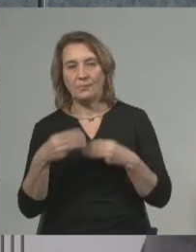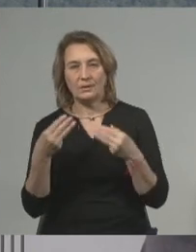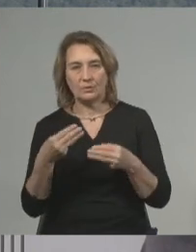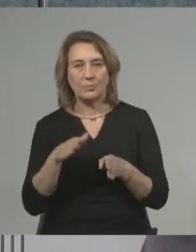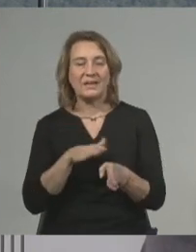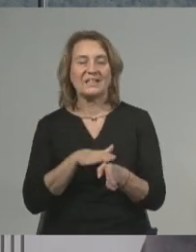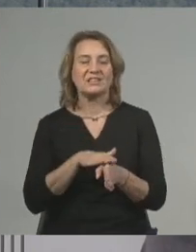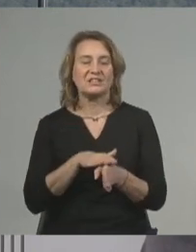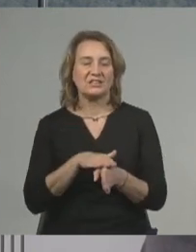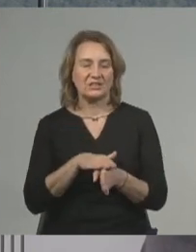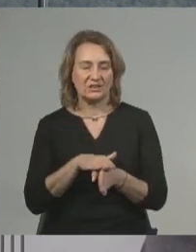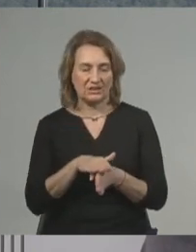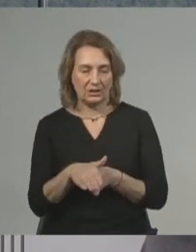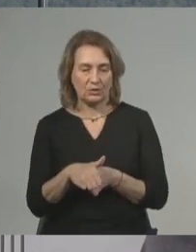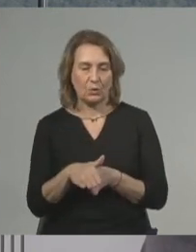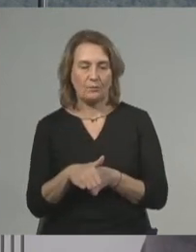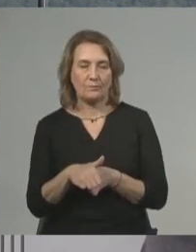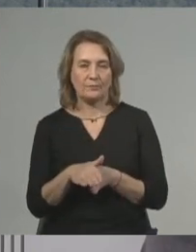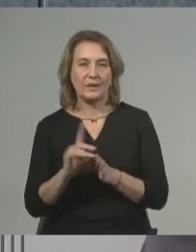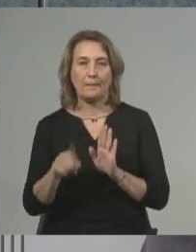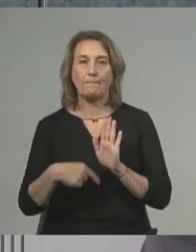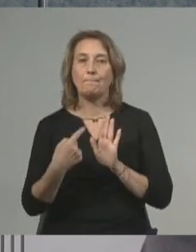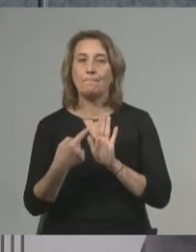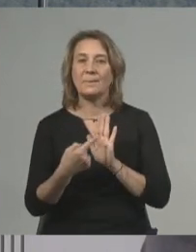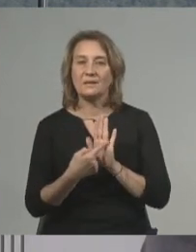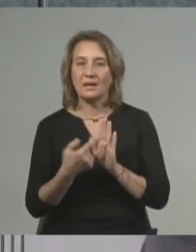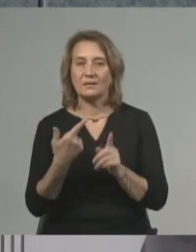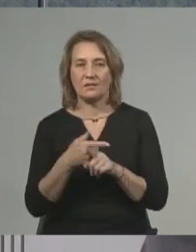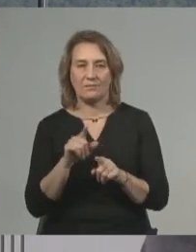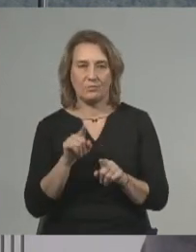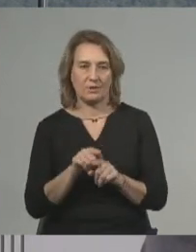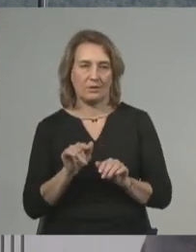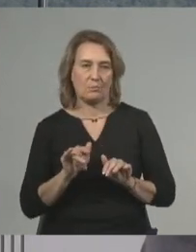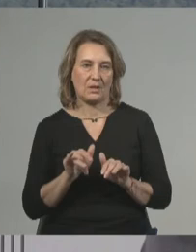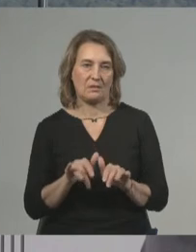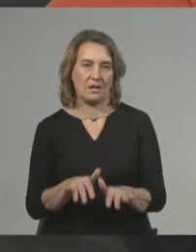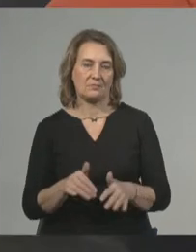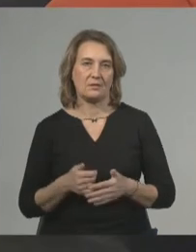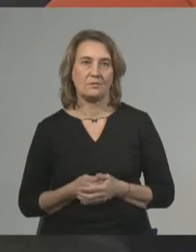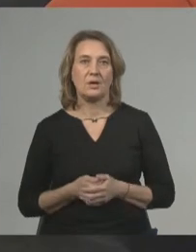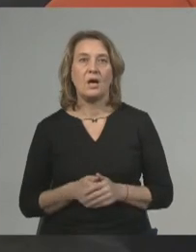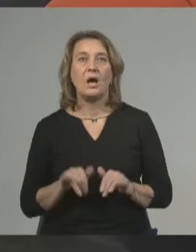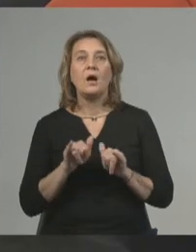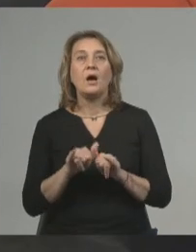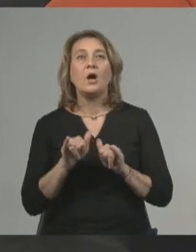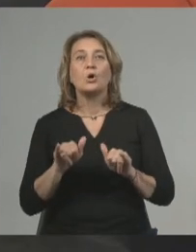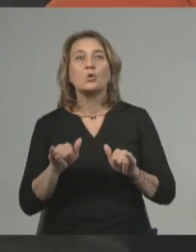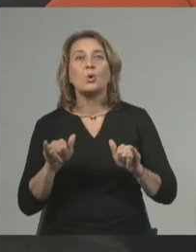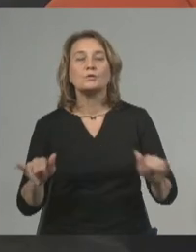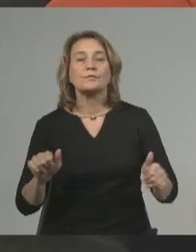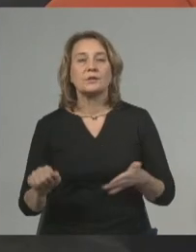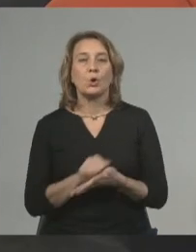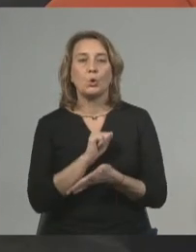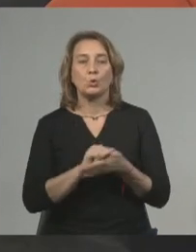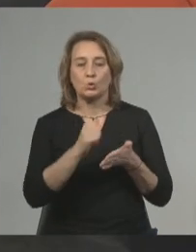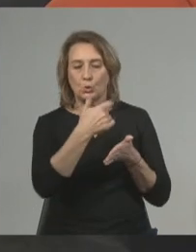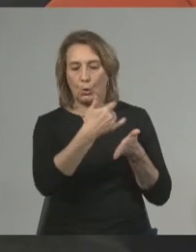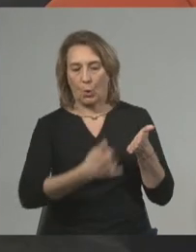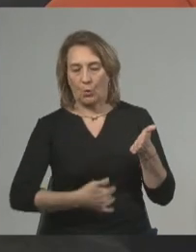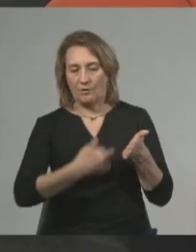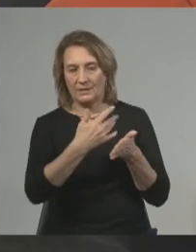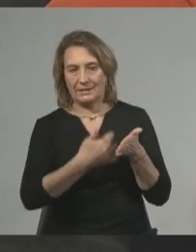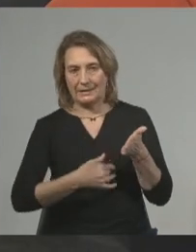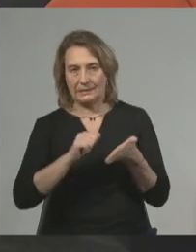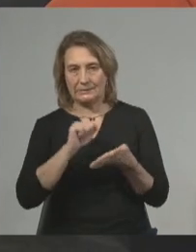this is a very legitimate question within this context development of the printed